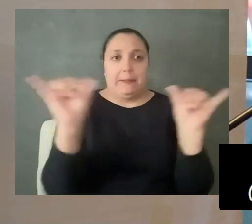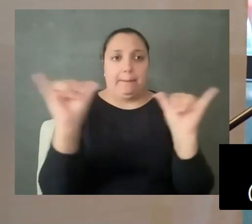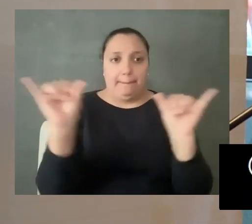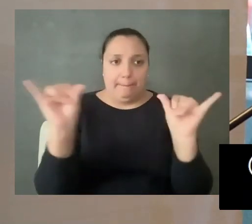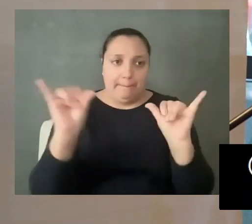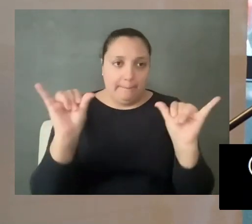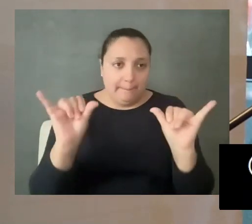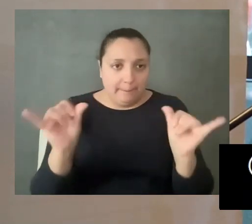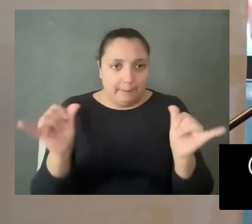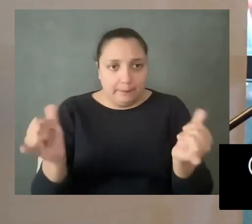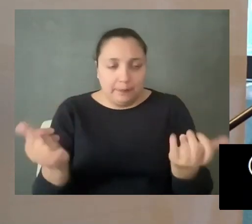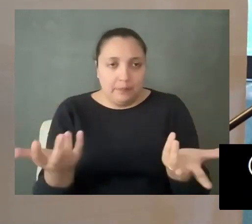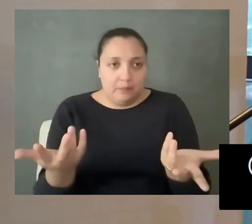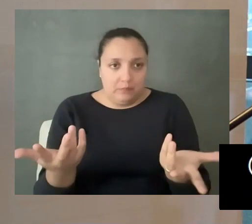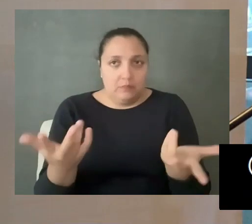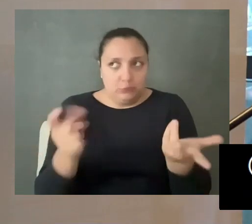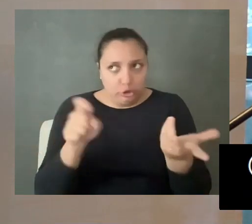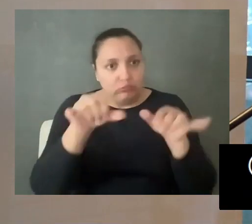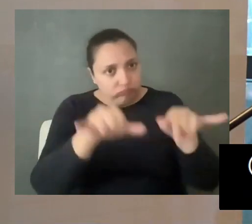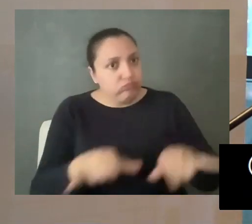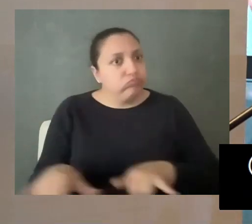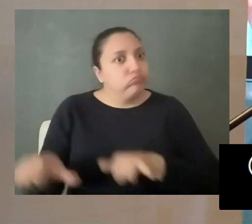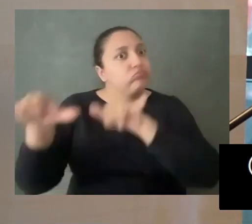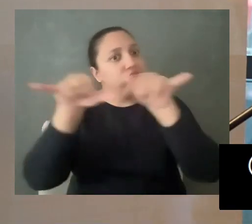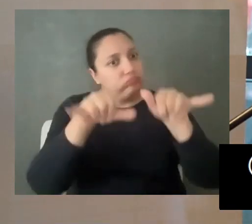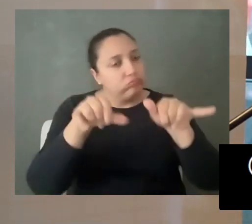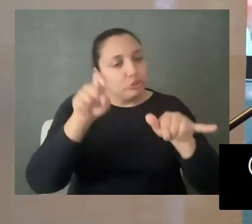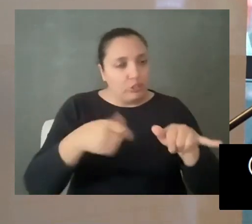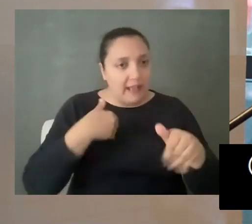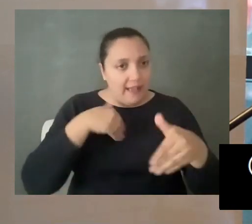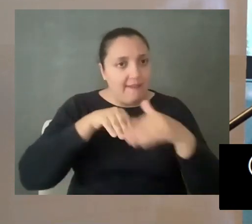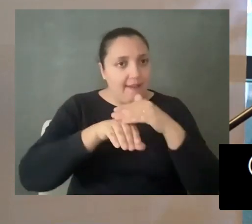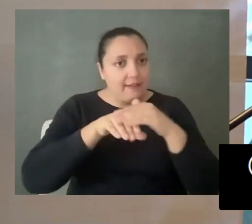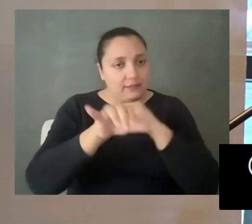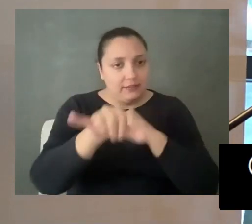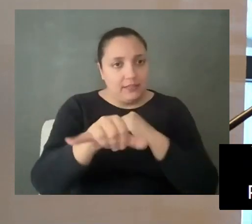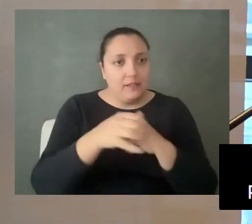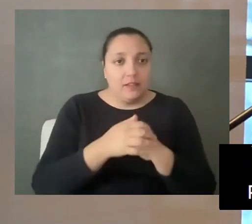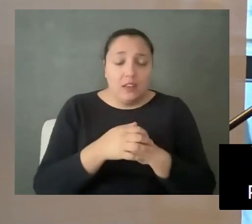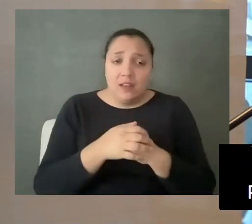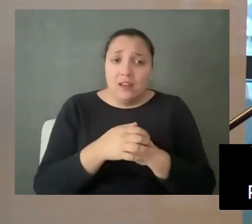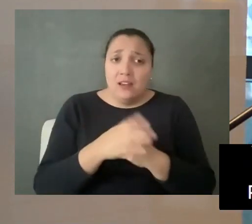say everybody must have access to it. And I am frankly